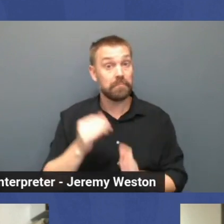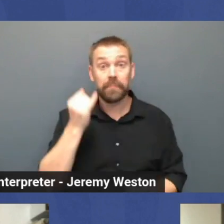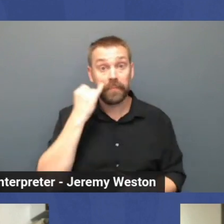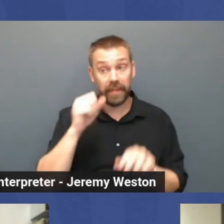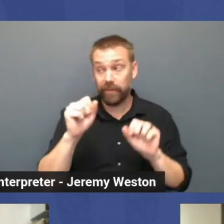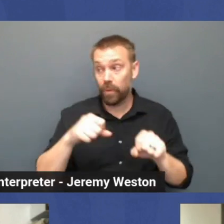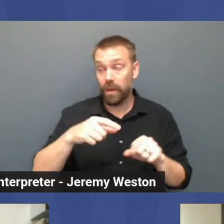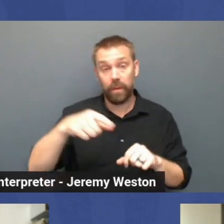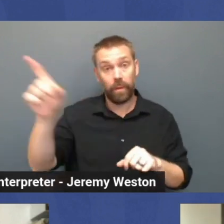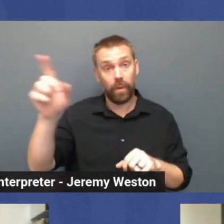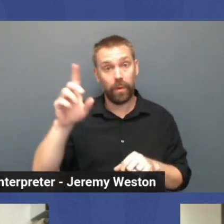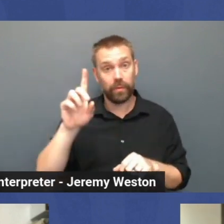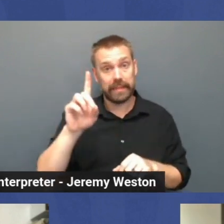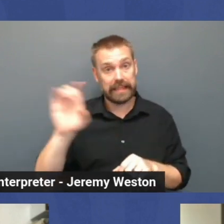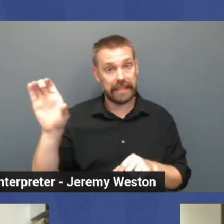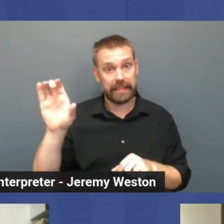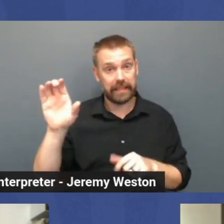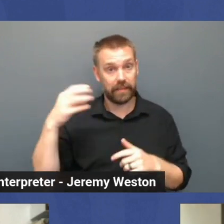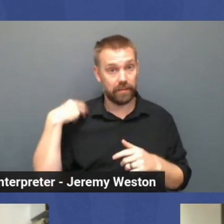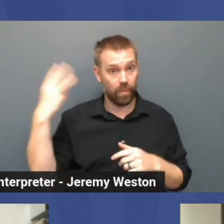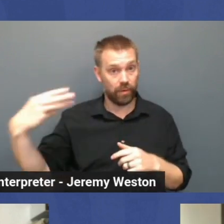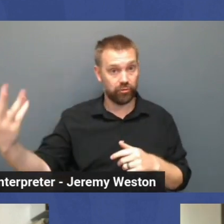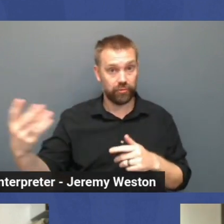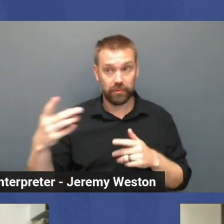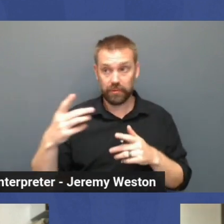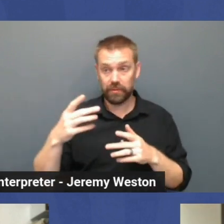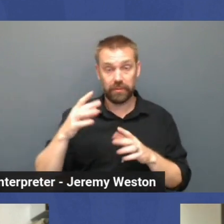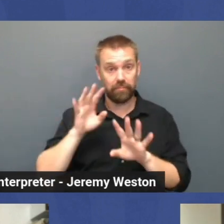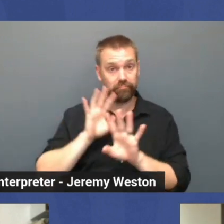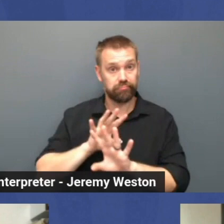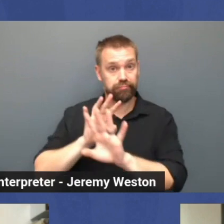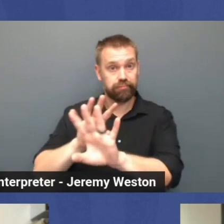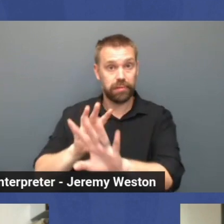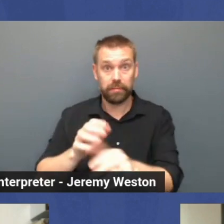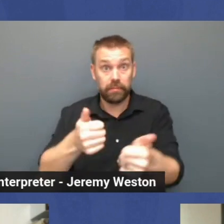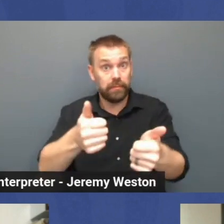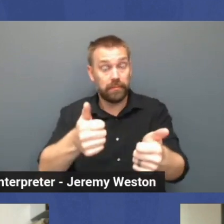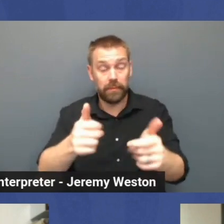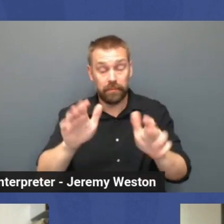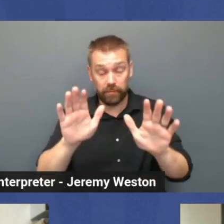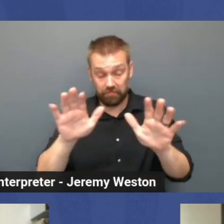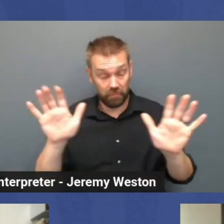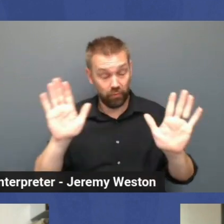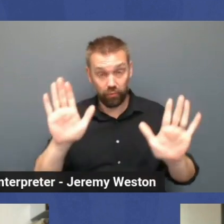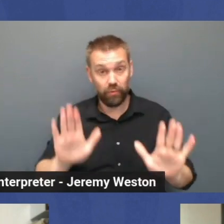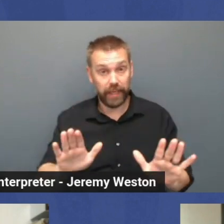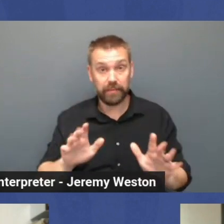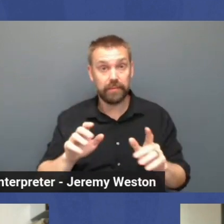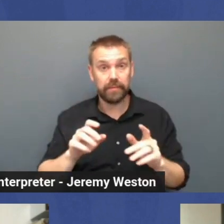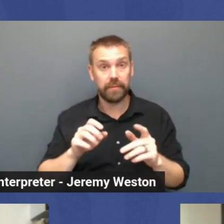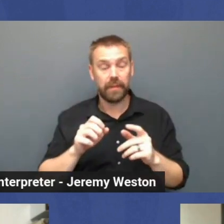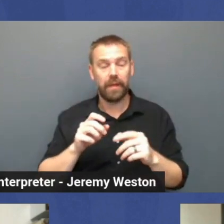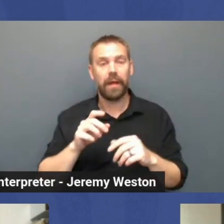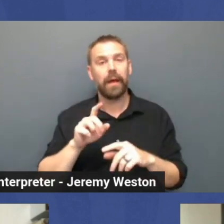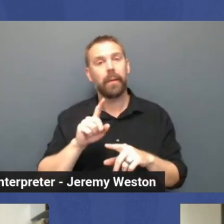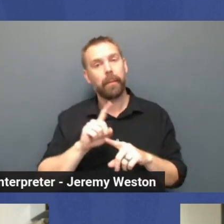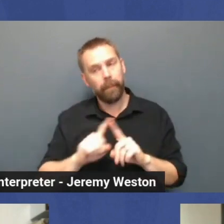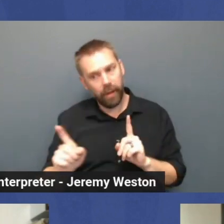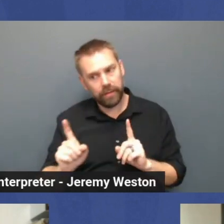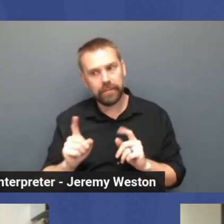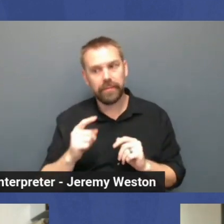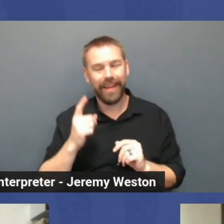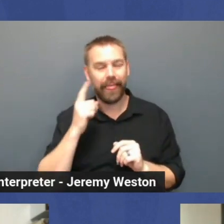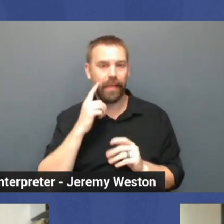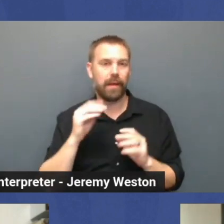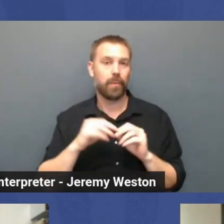on the front lines, do that. But I think what's much more reasonable, a much more reasonable